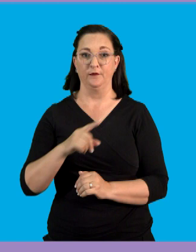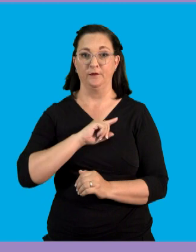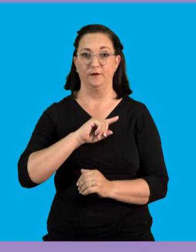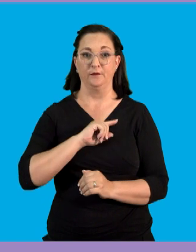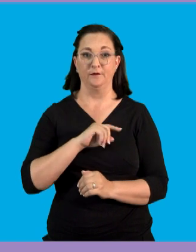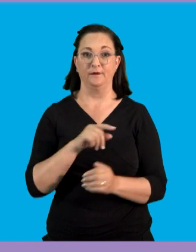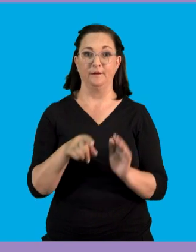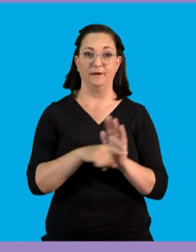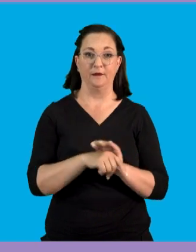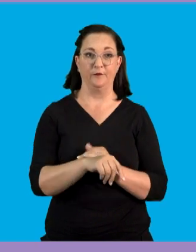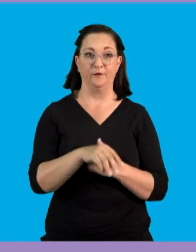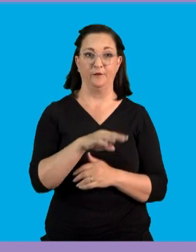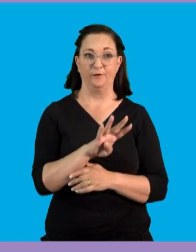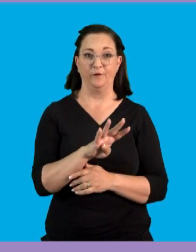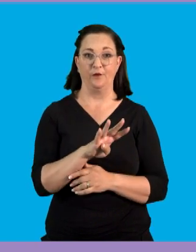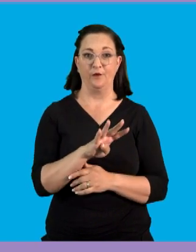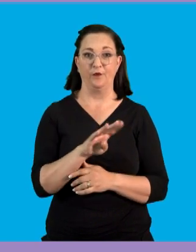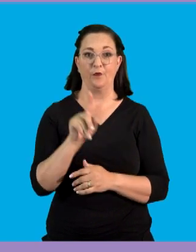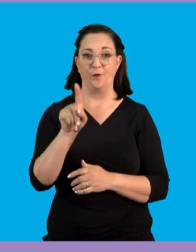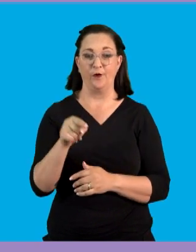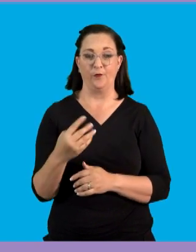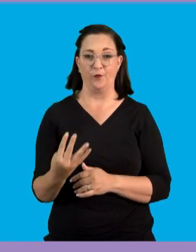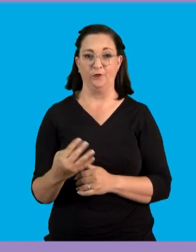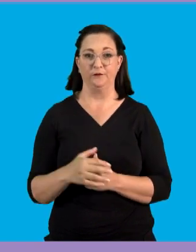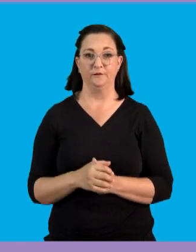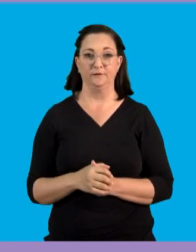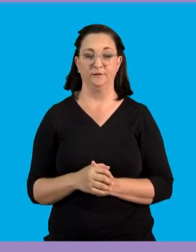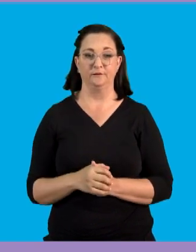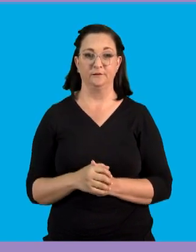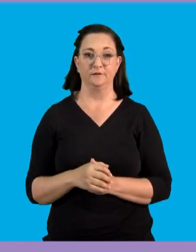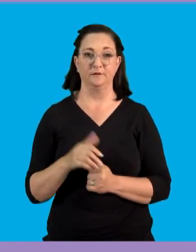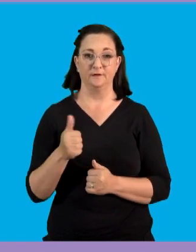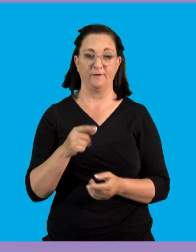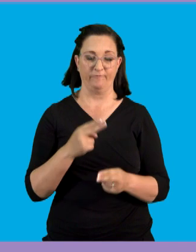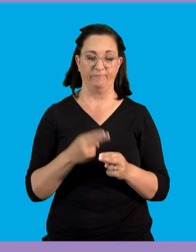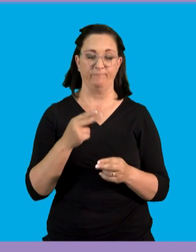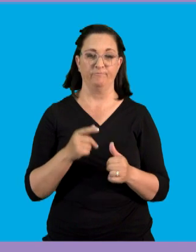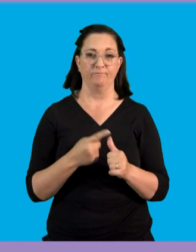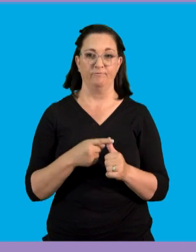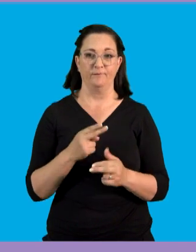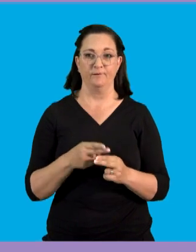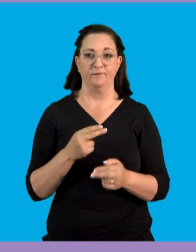will give us a negative 4 and 1/4. And that